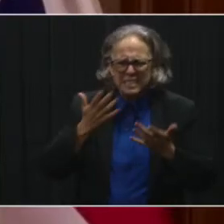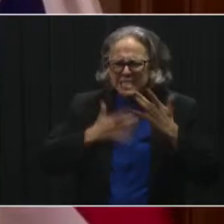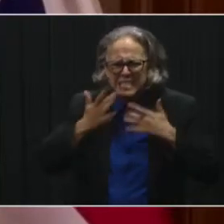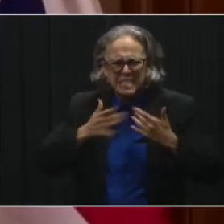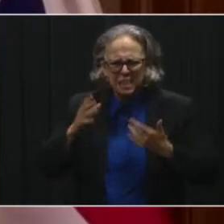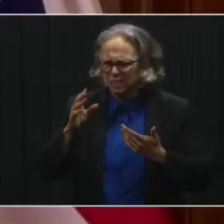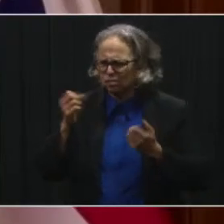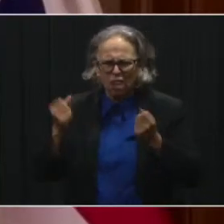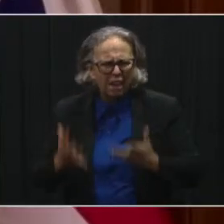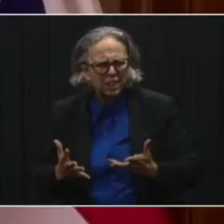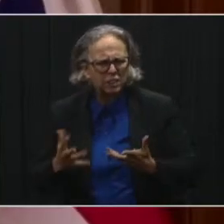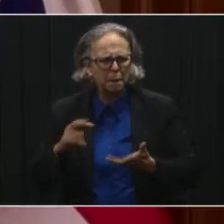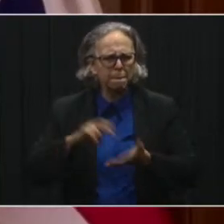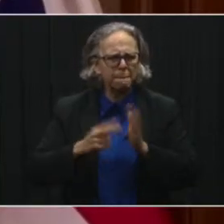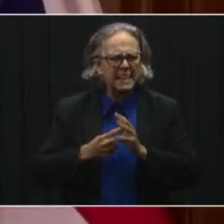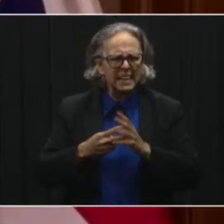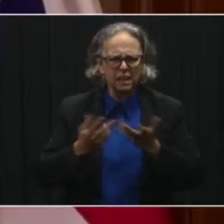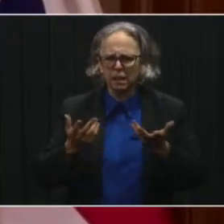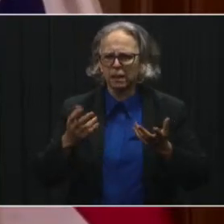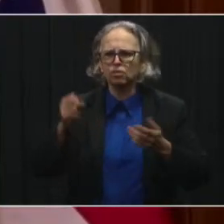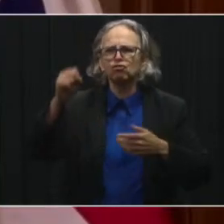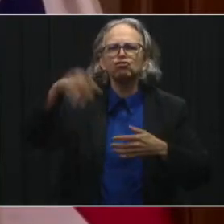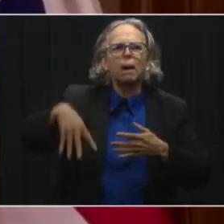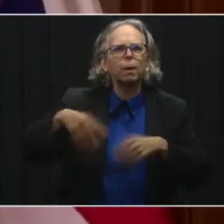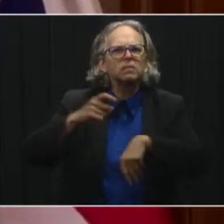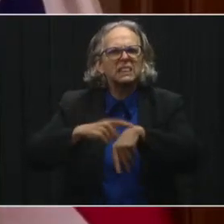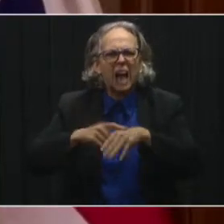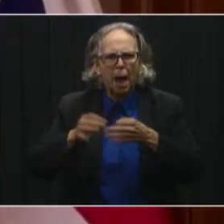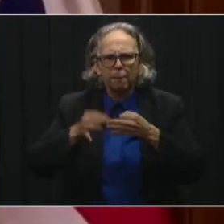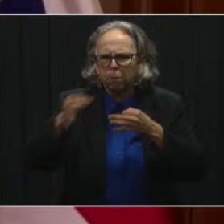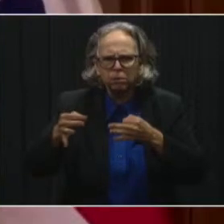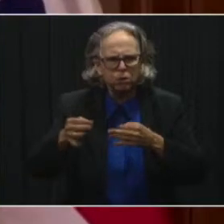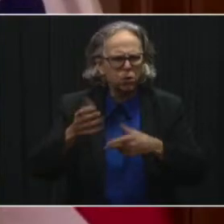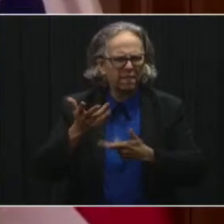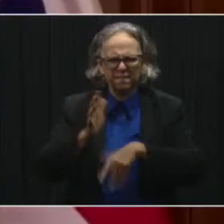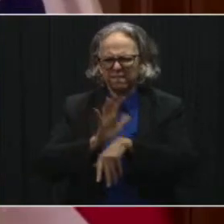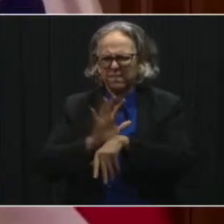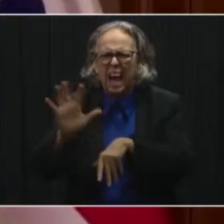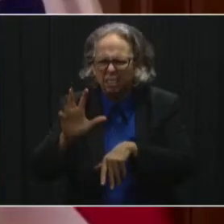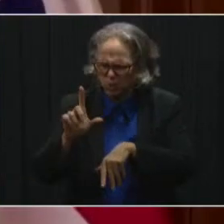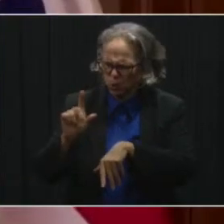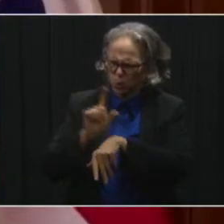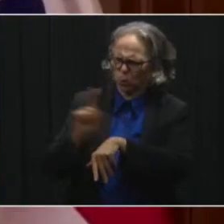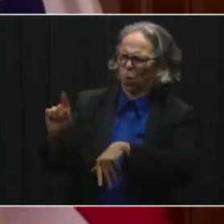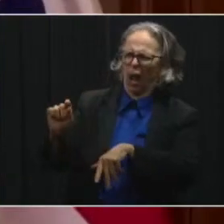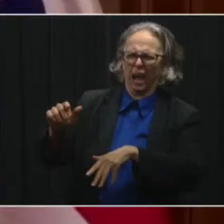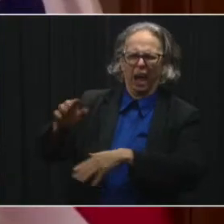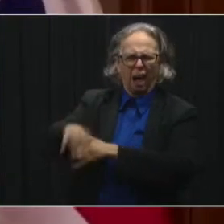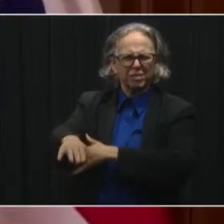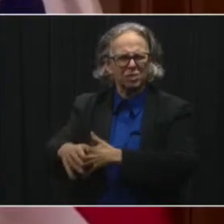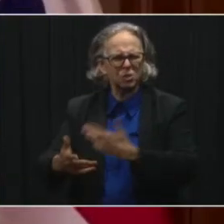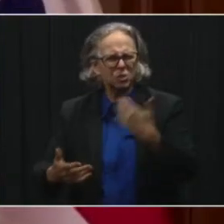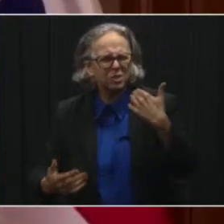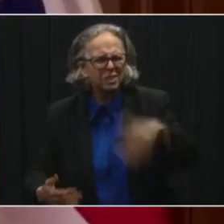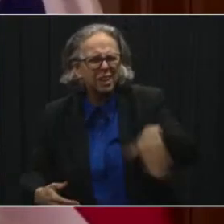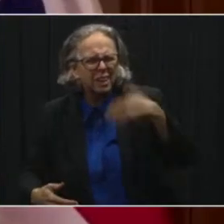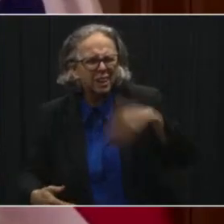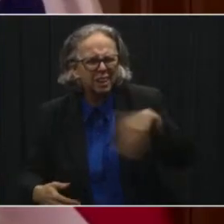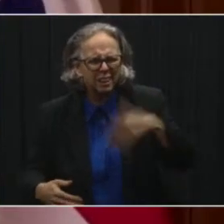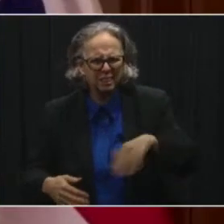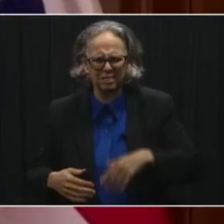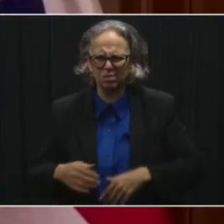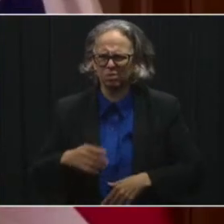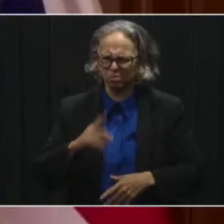until 5:15 or 5:20. So these are real stories. These are real people. This is